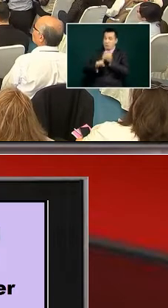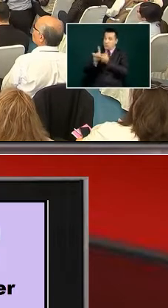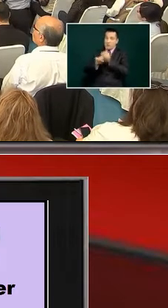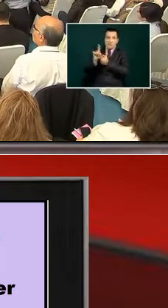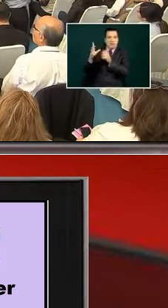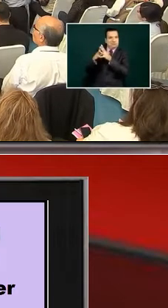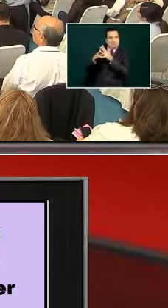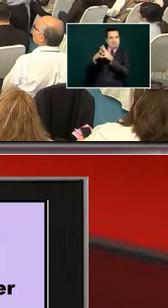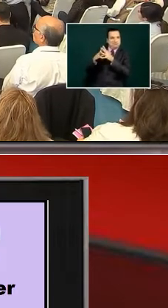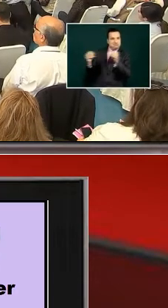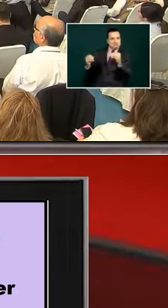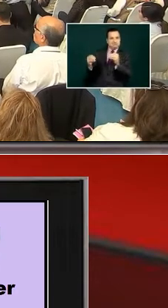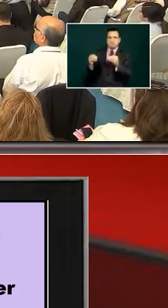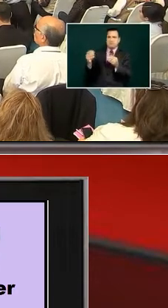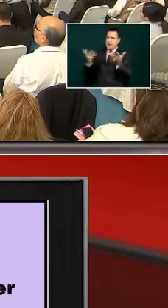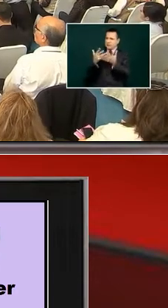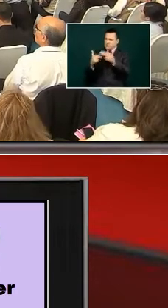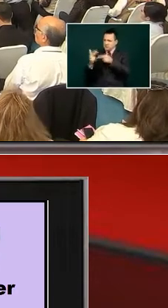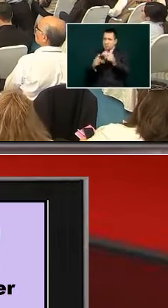problems